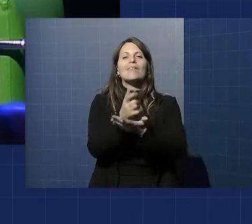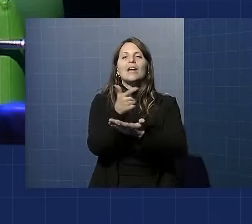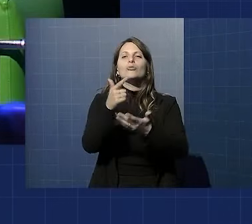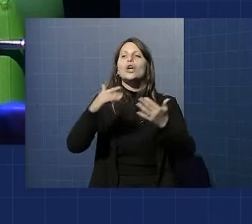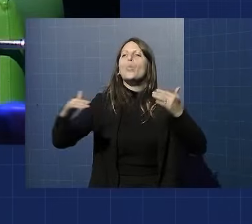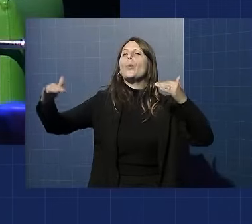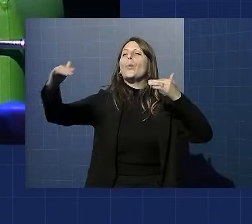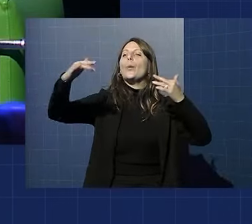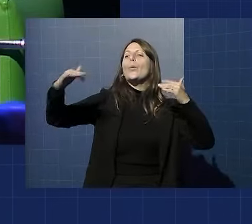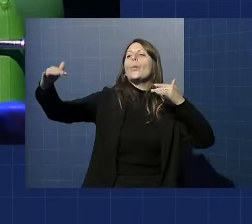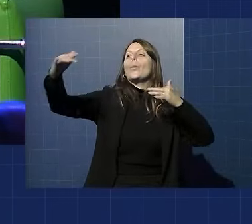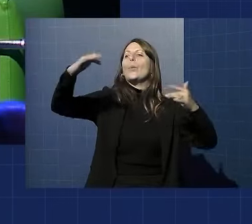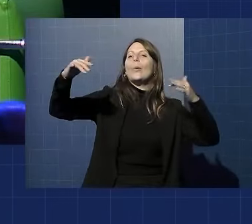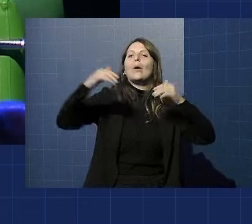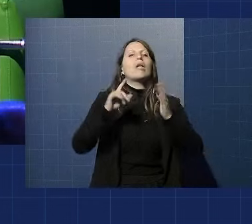Yeah.